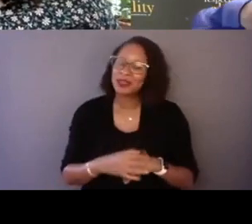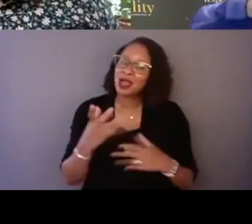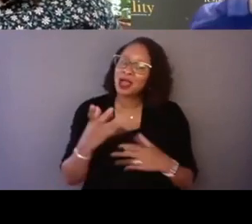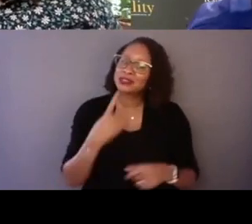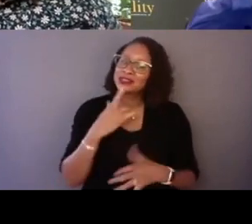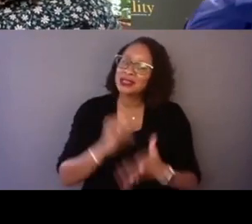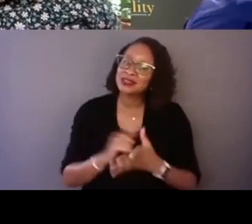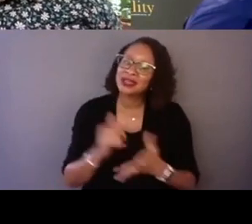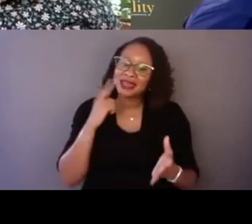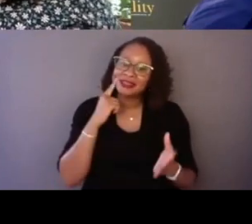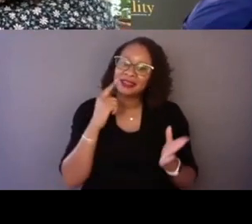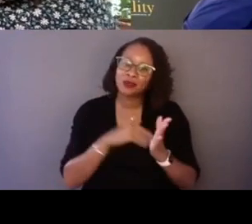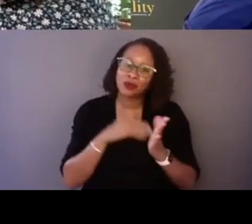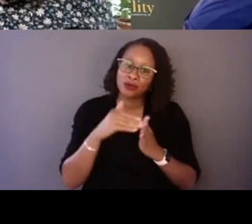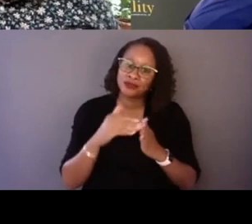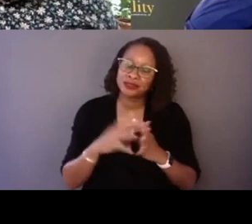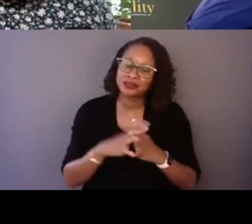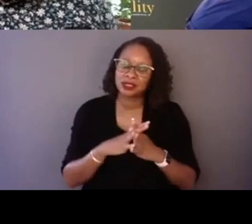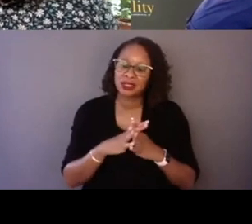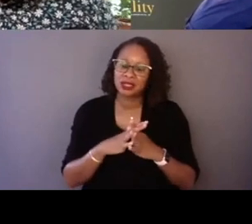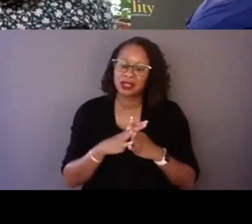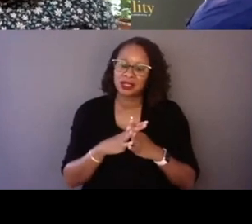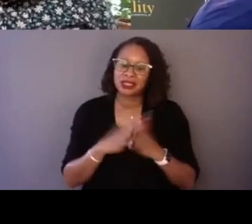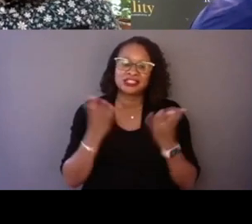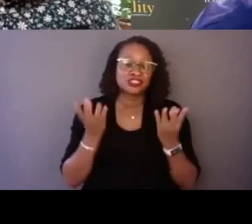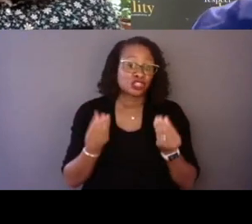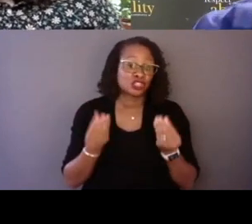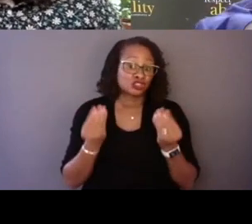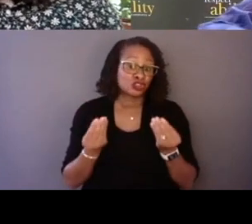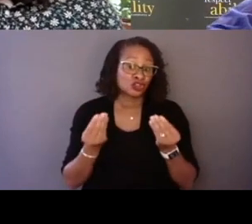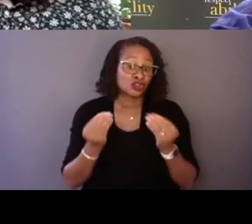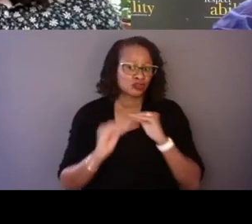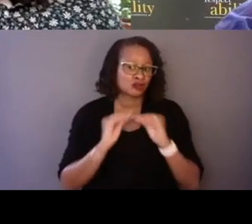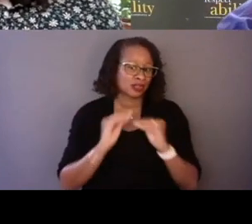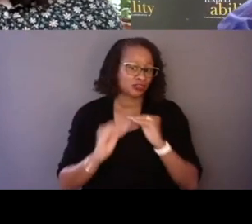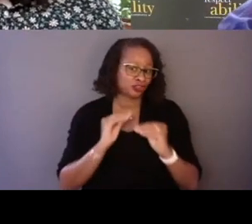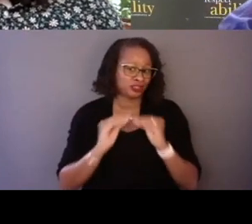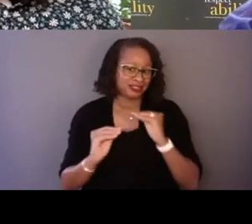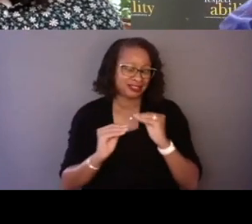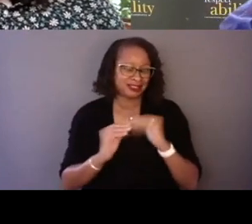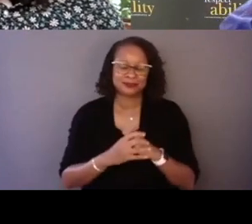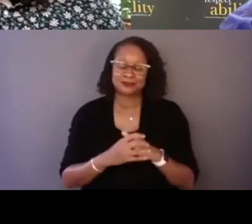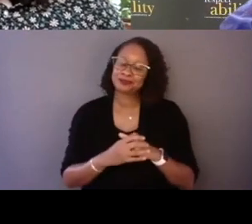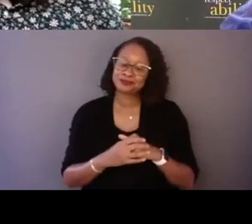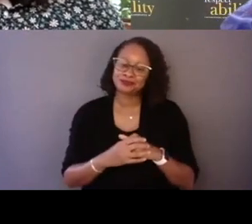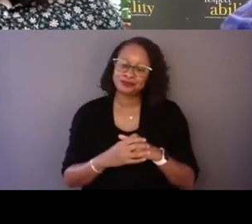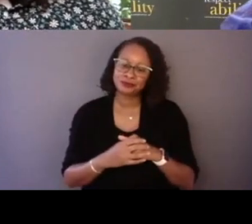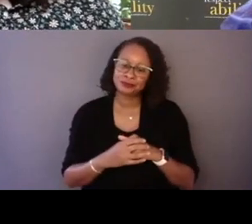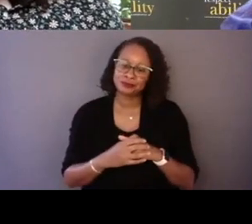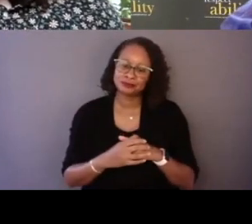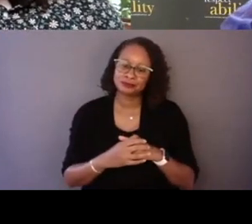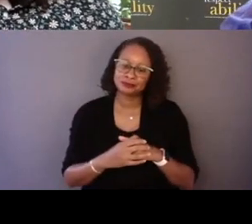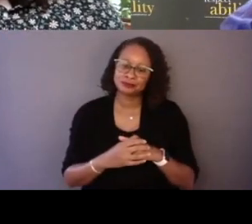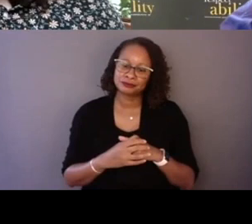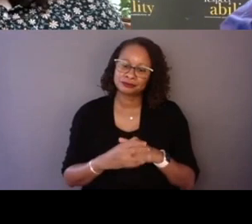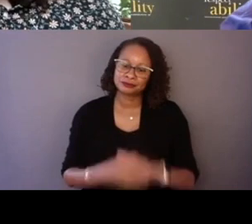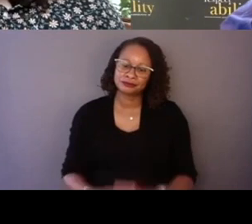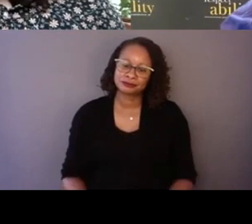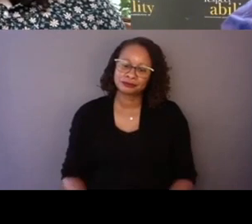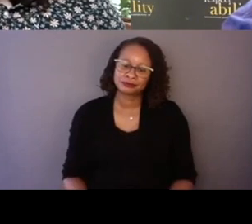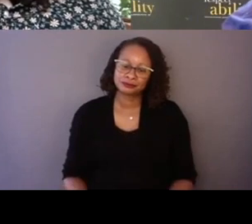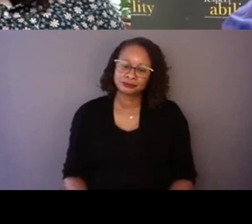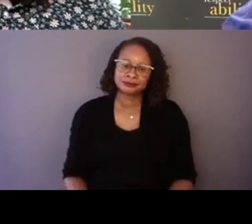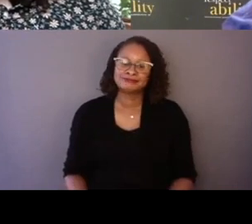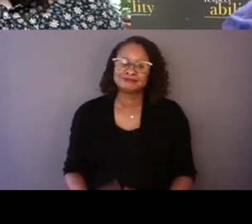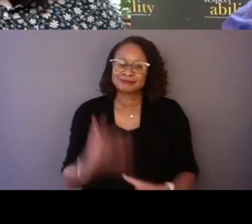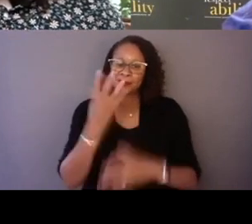of the gentle corrections comes from there's such a lack of